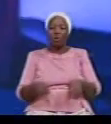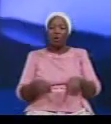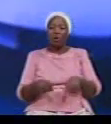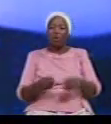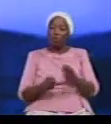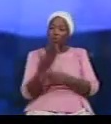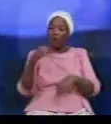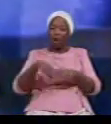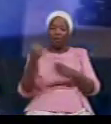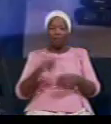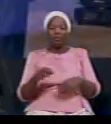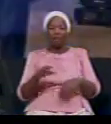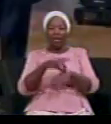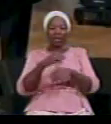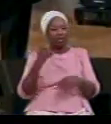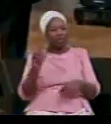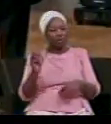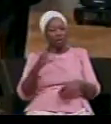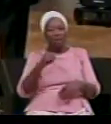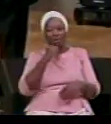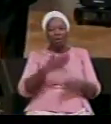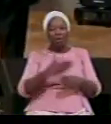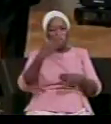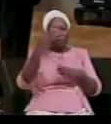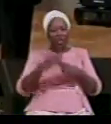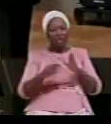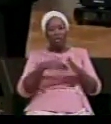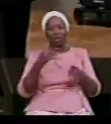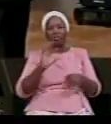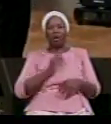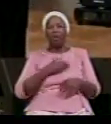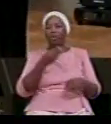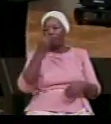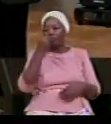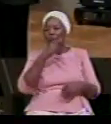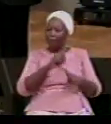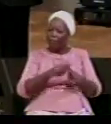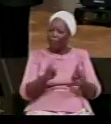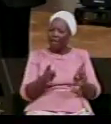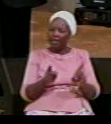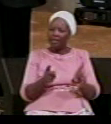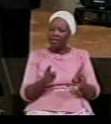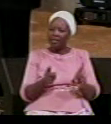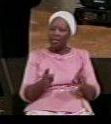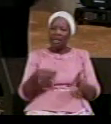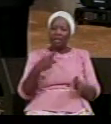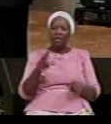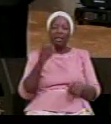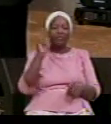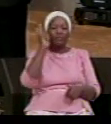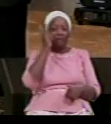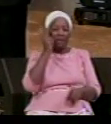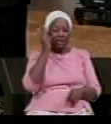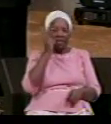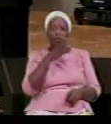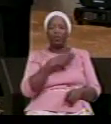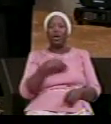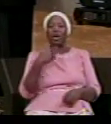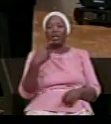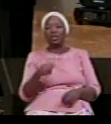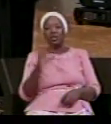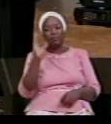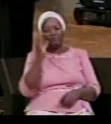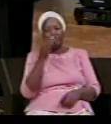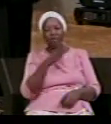they are not the completeness of our food. But the vegetables and the fruits and